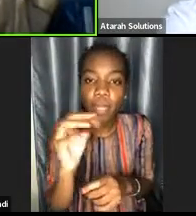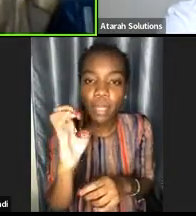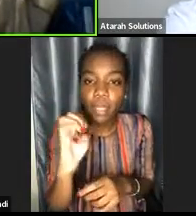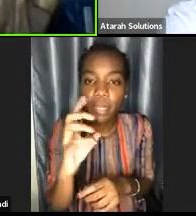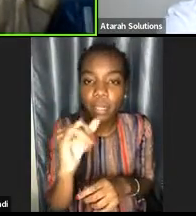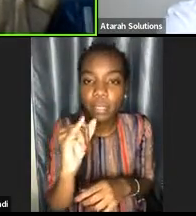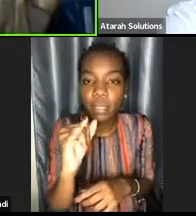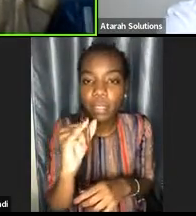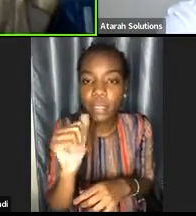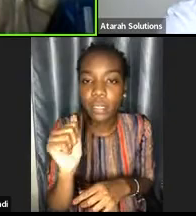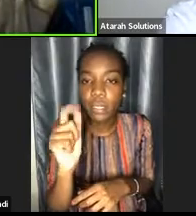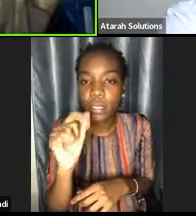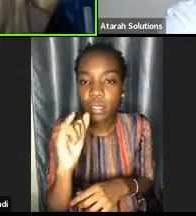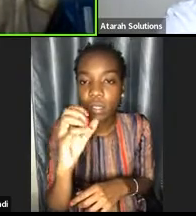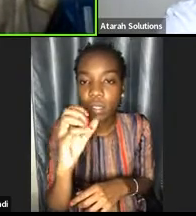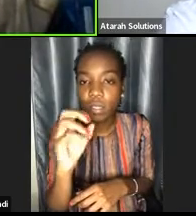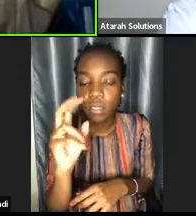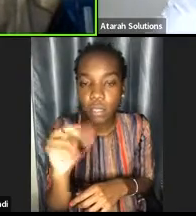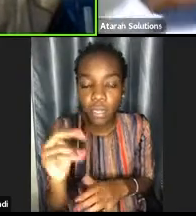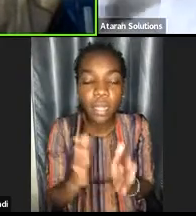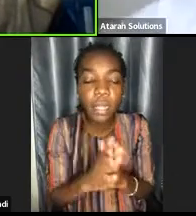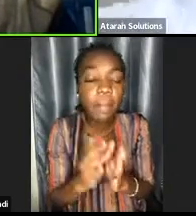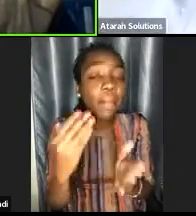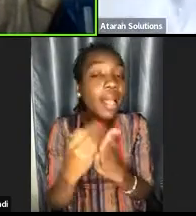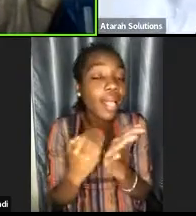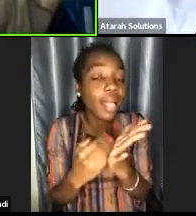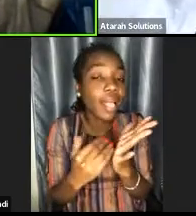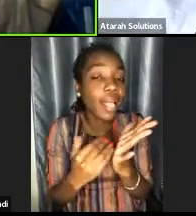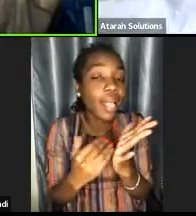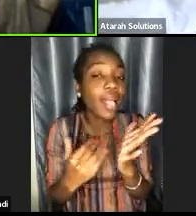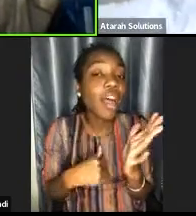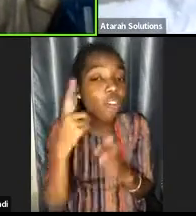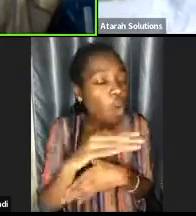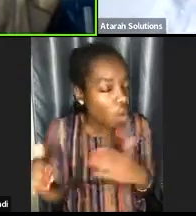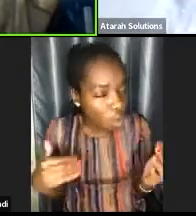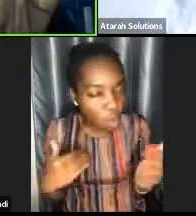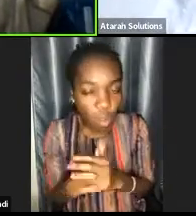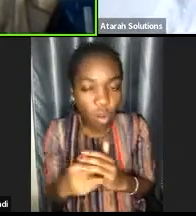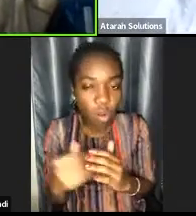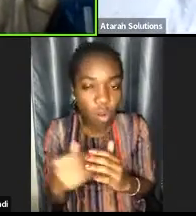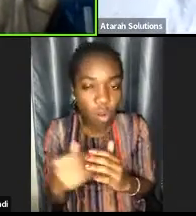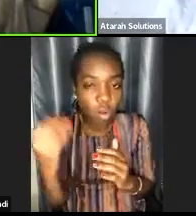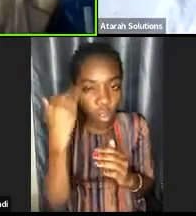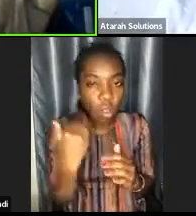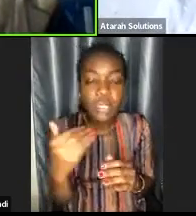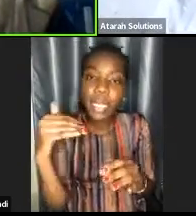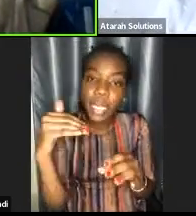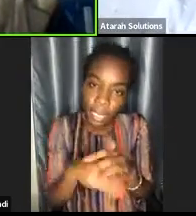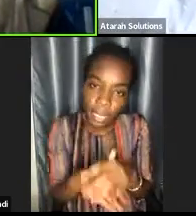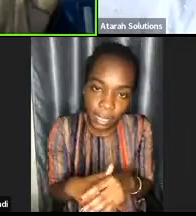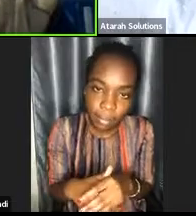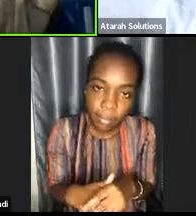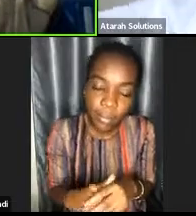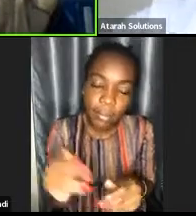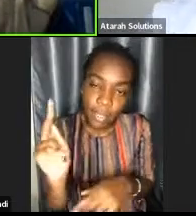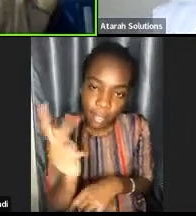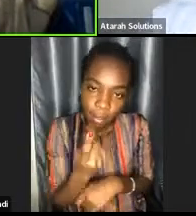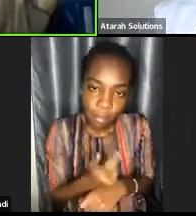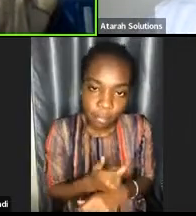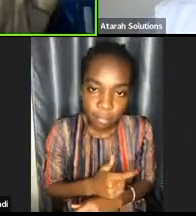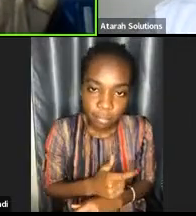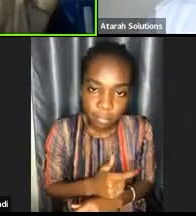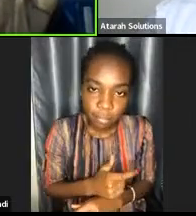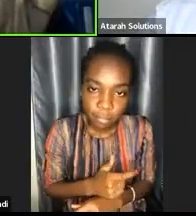for all courts within our jurisdiction, within Kenya, to offer